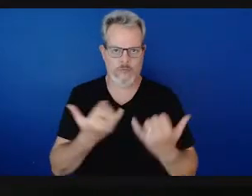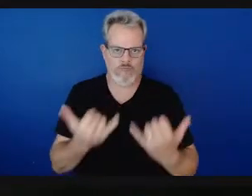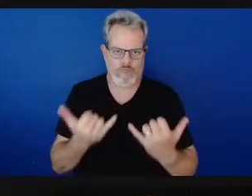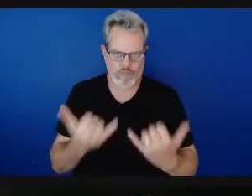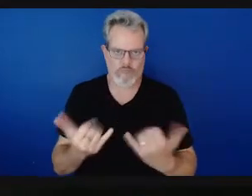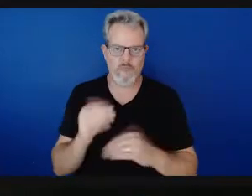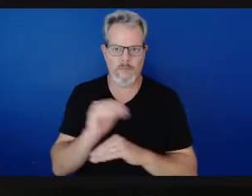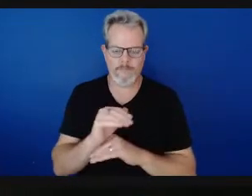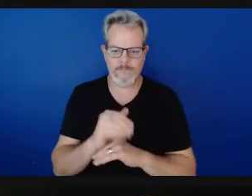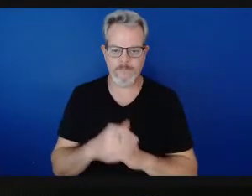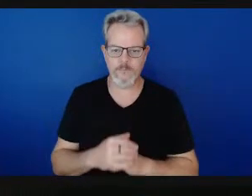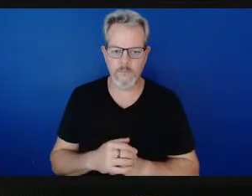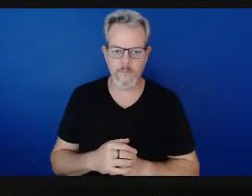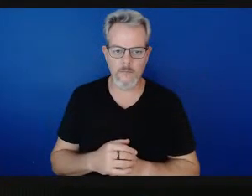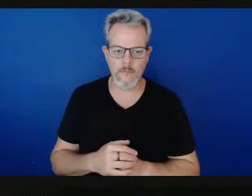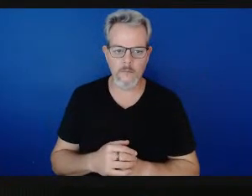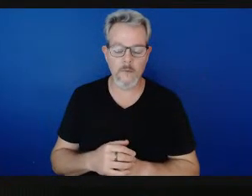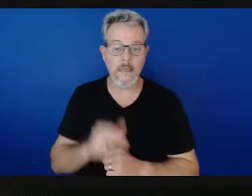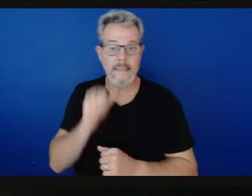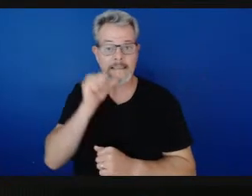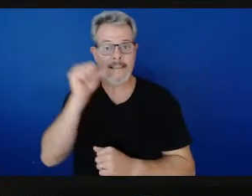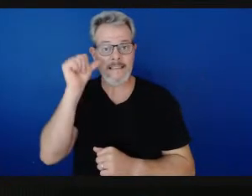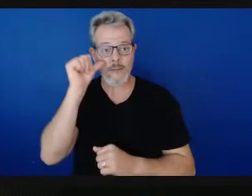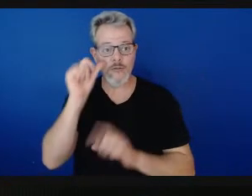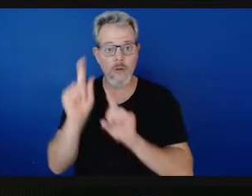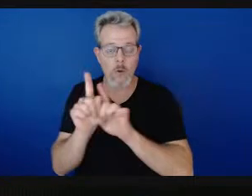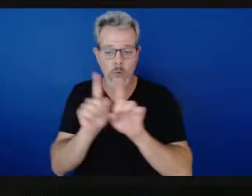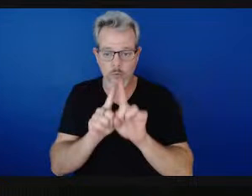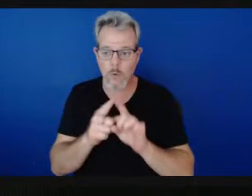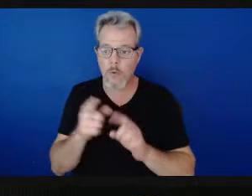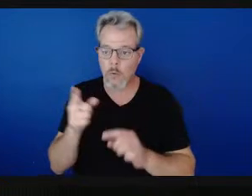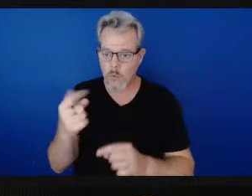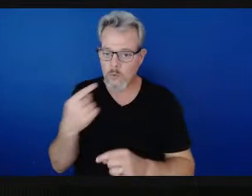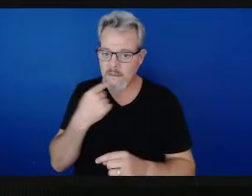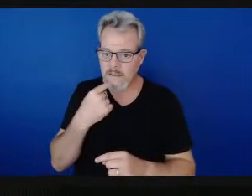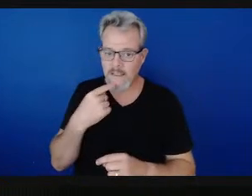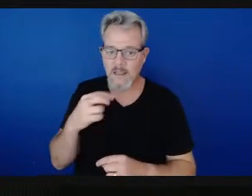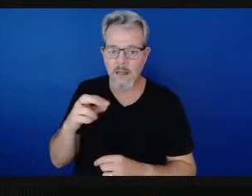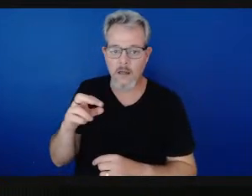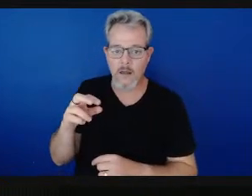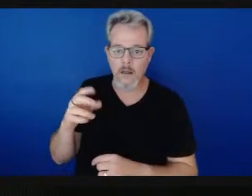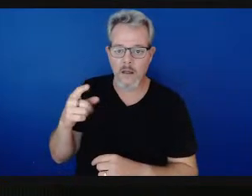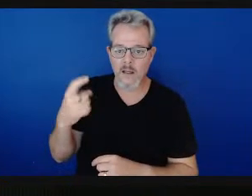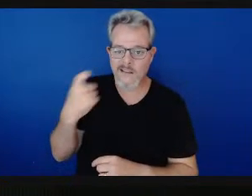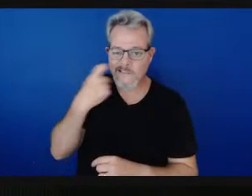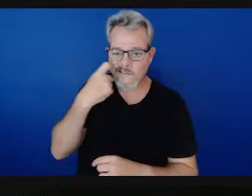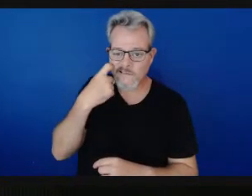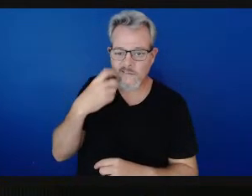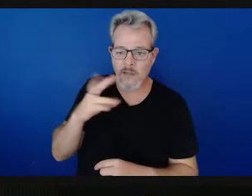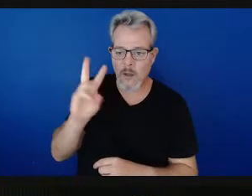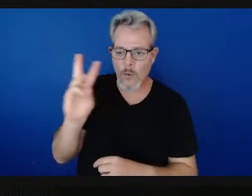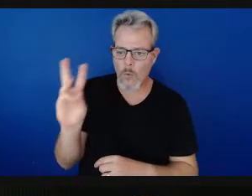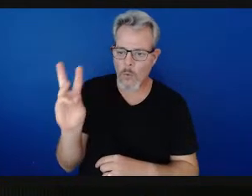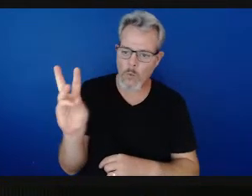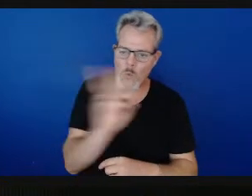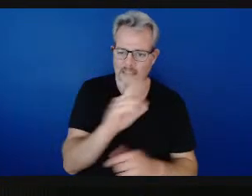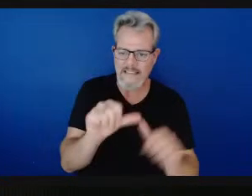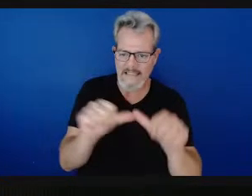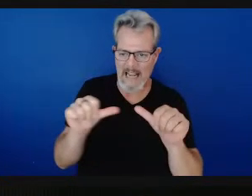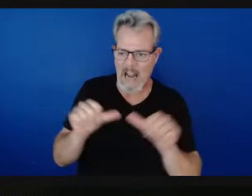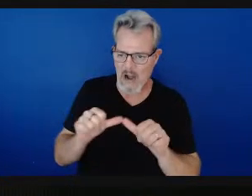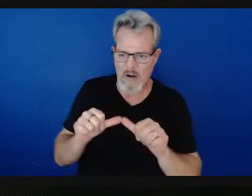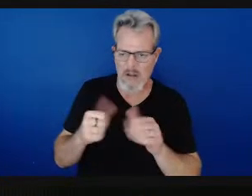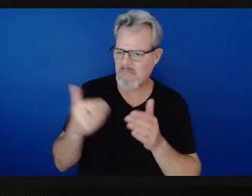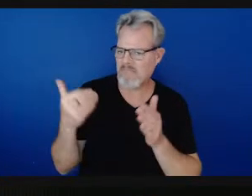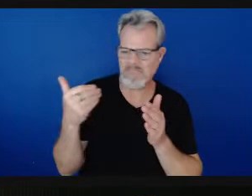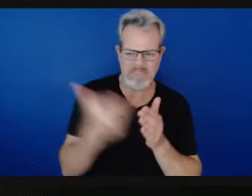They do note the things we mentioned yesterday as well. The laser rangefinders aimed at a western portion of the crater floor, not near the new activity, recorded